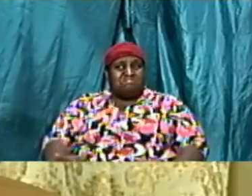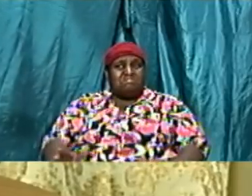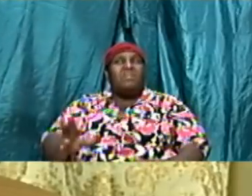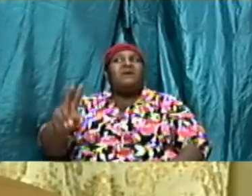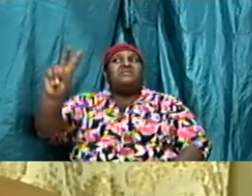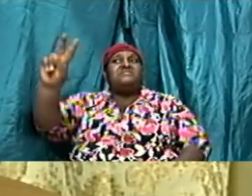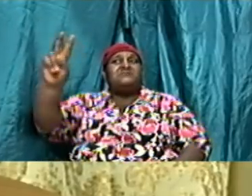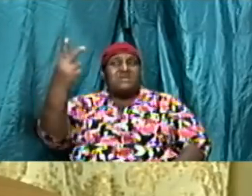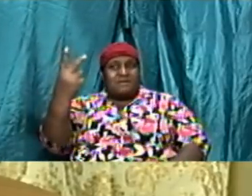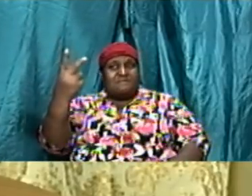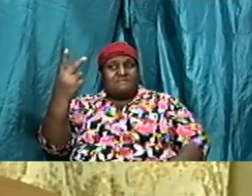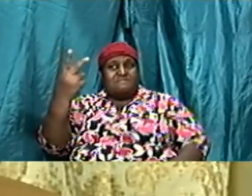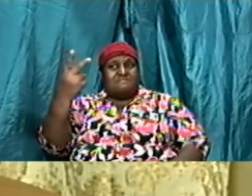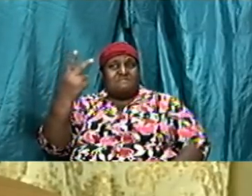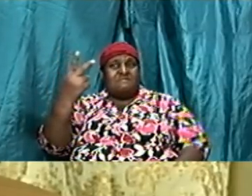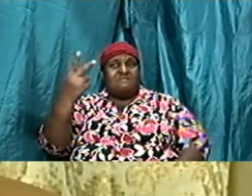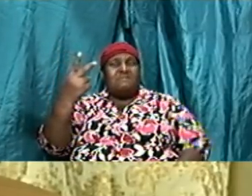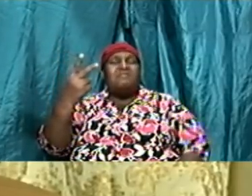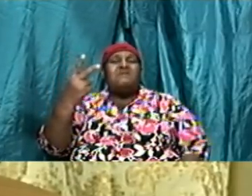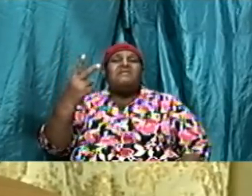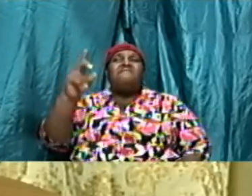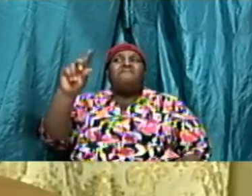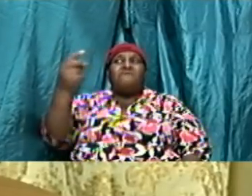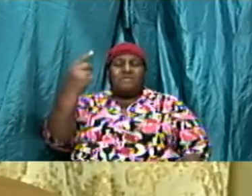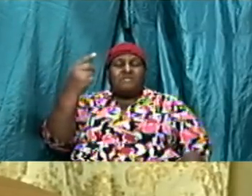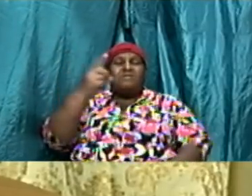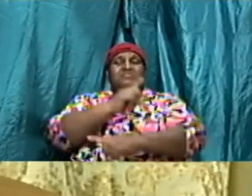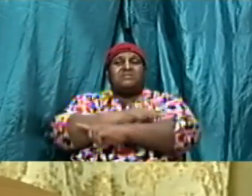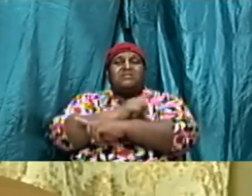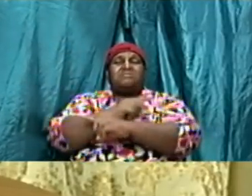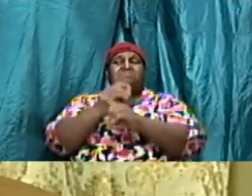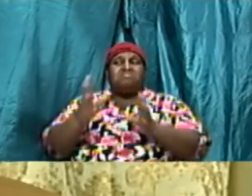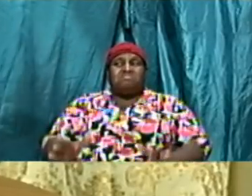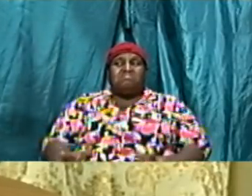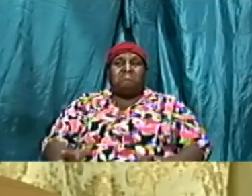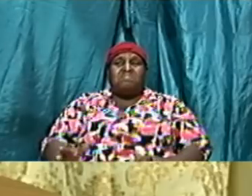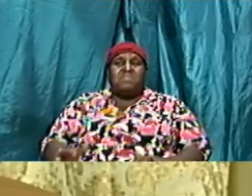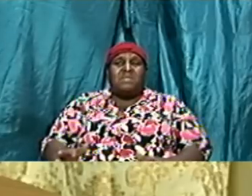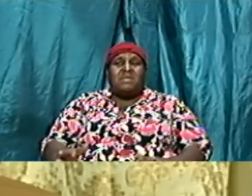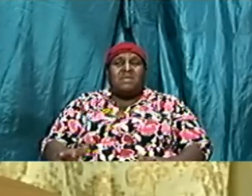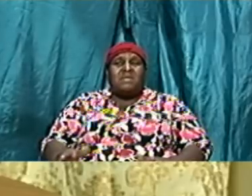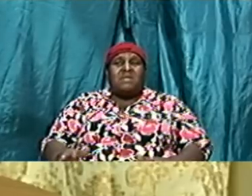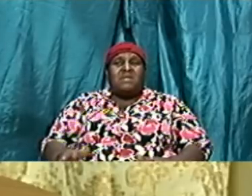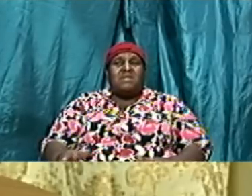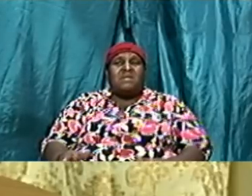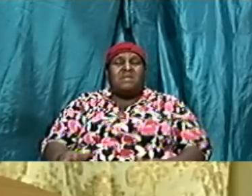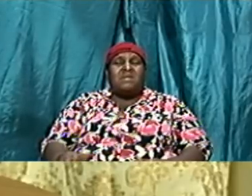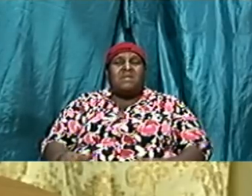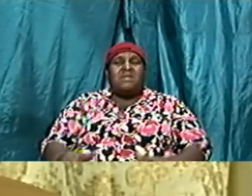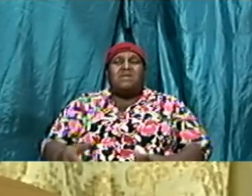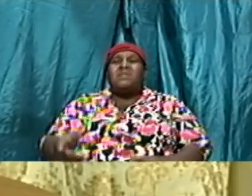called the First-day Sabbatarianism. And last, there is what is called